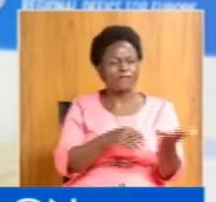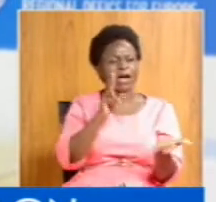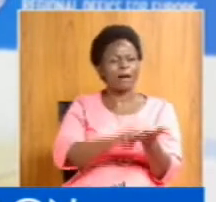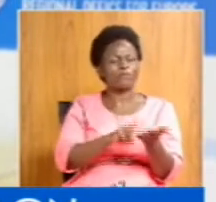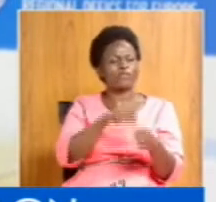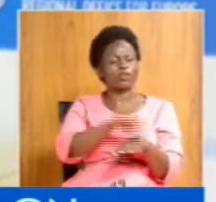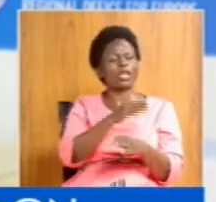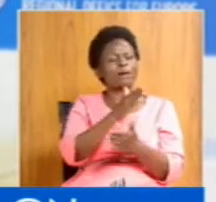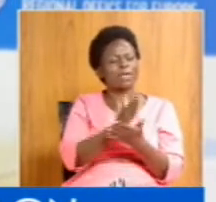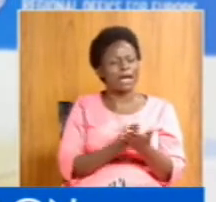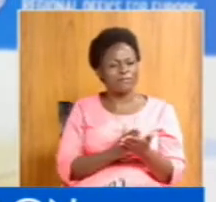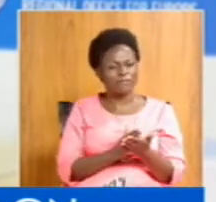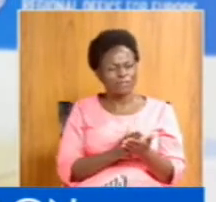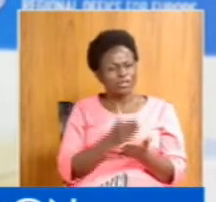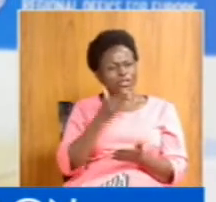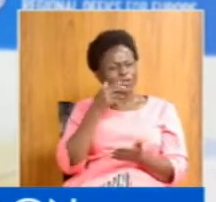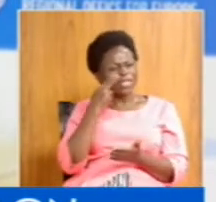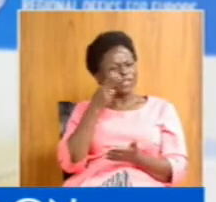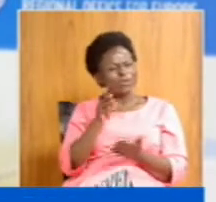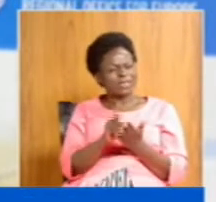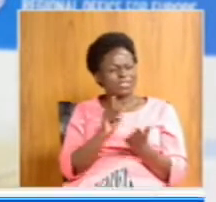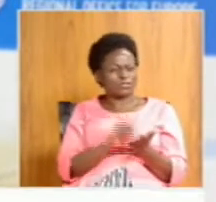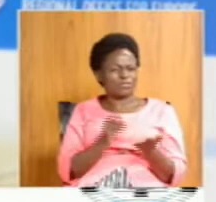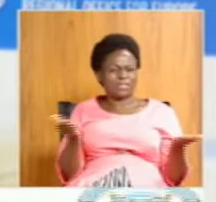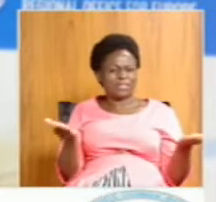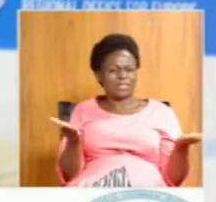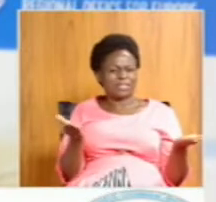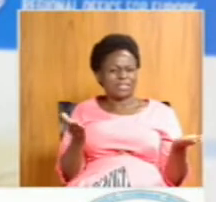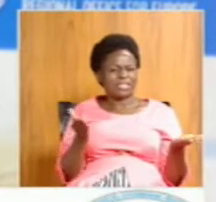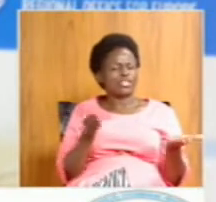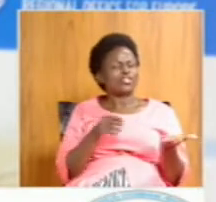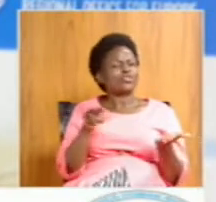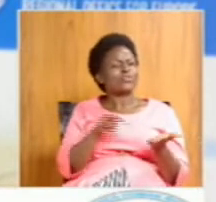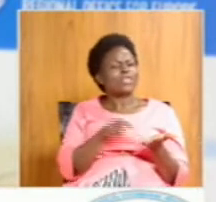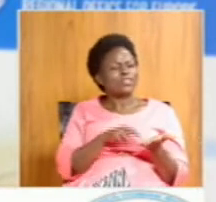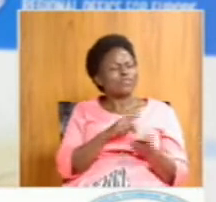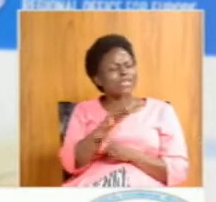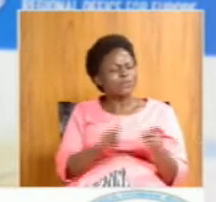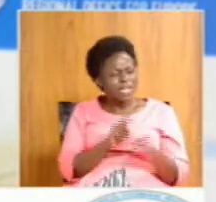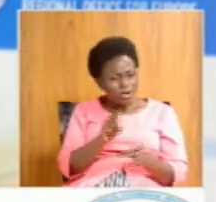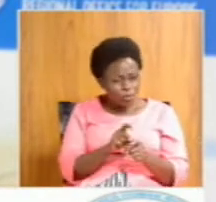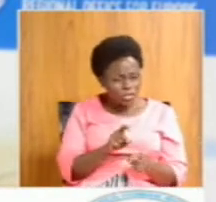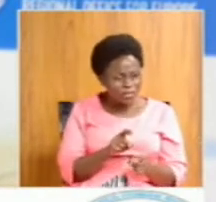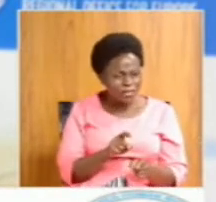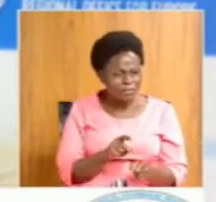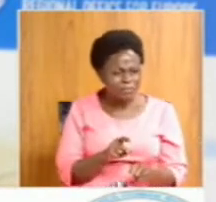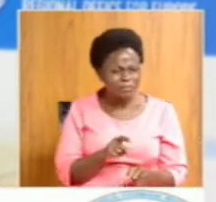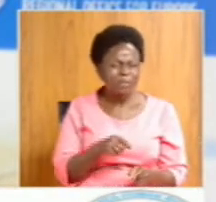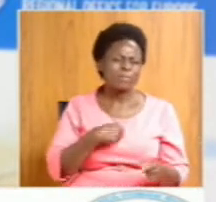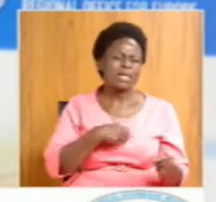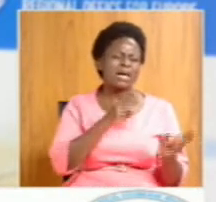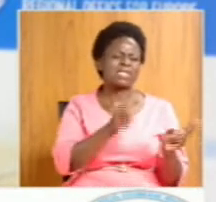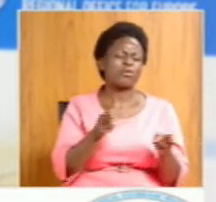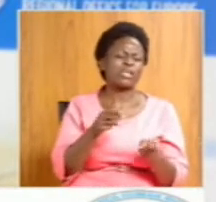on our behalf do they look at these documents do they read they what involvement does the ordinary